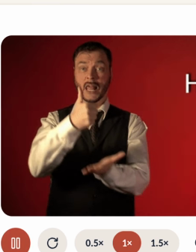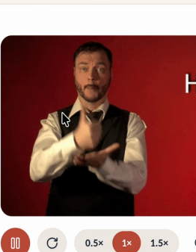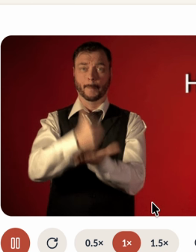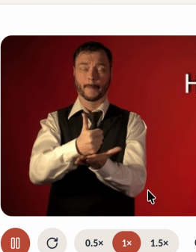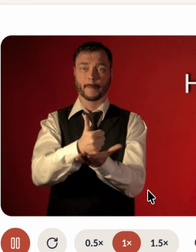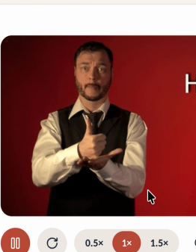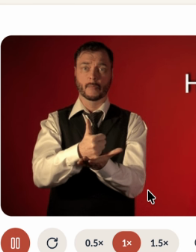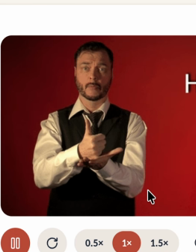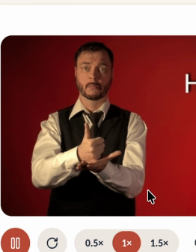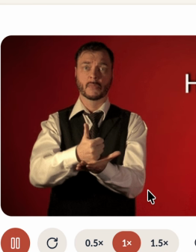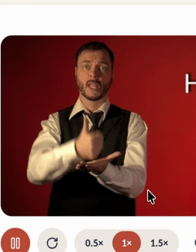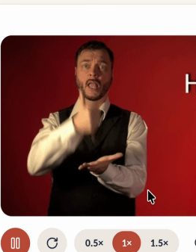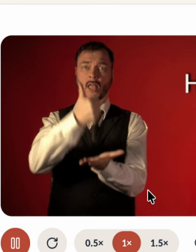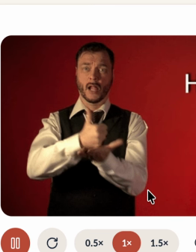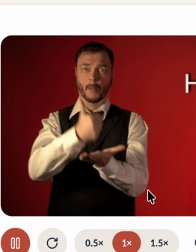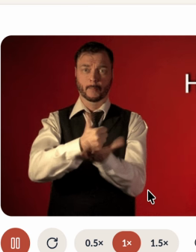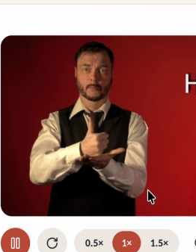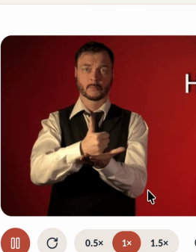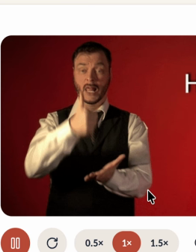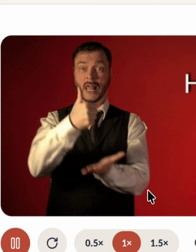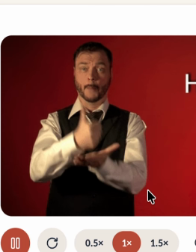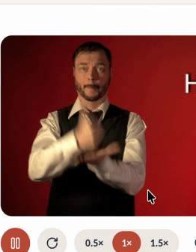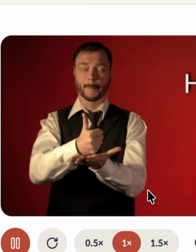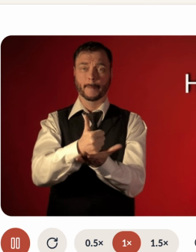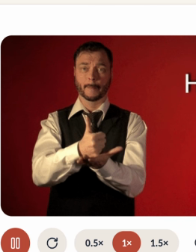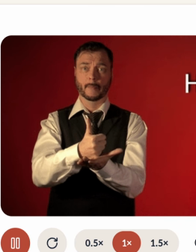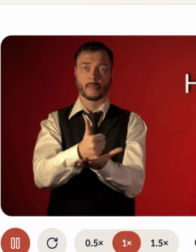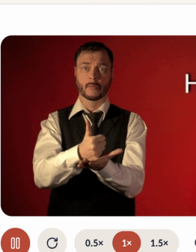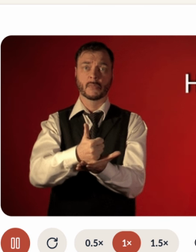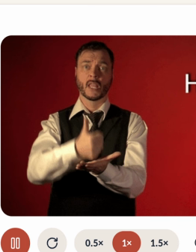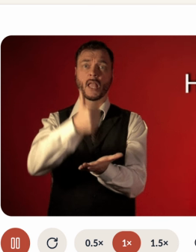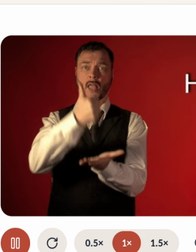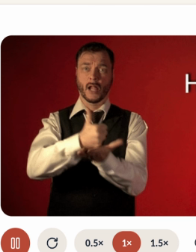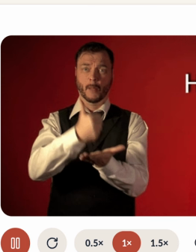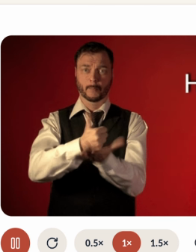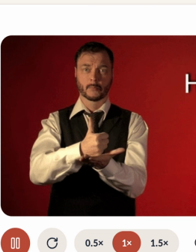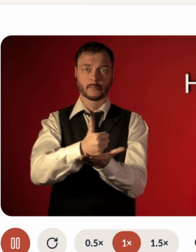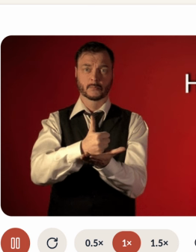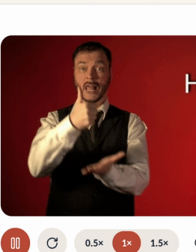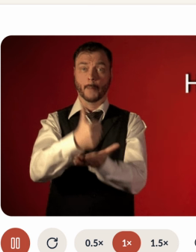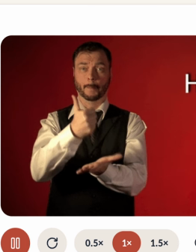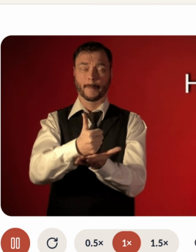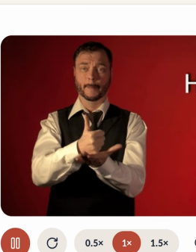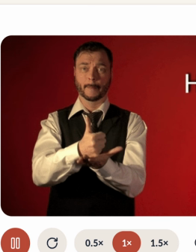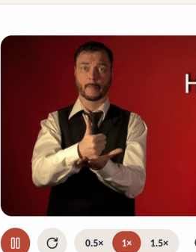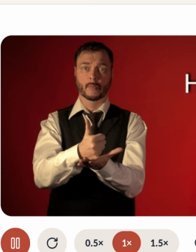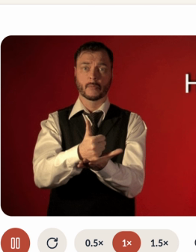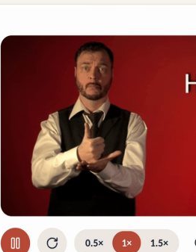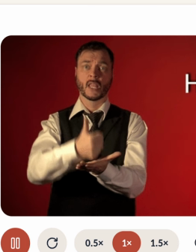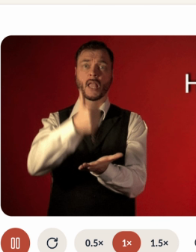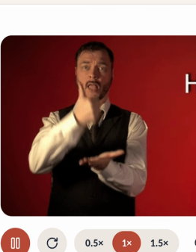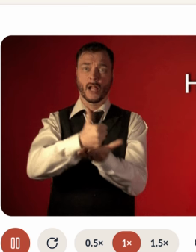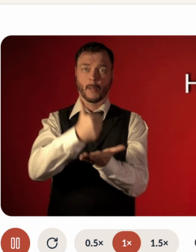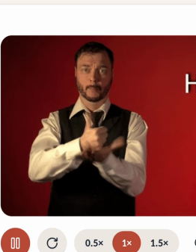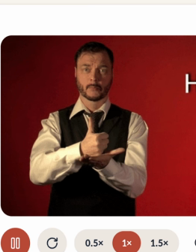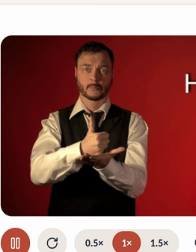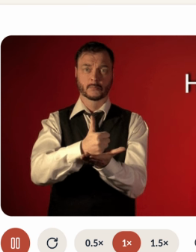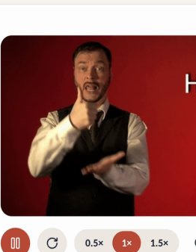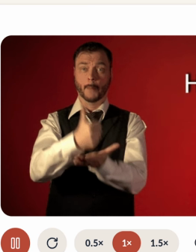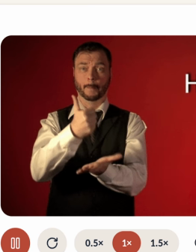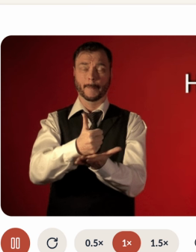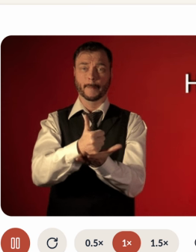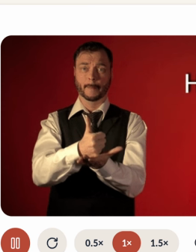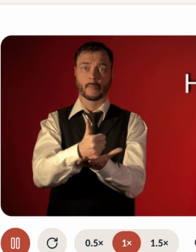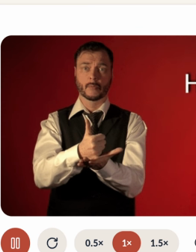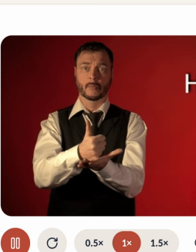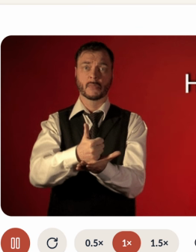And here I can see, okay, this is how I need to sign for help, and I can also read it aloud. And here